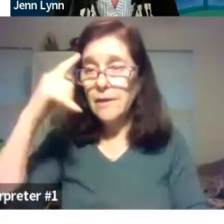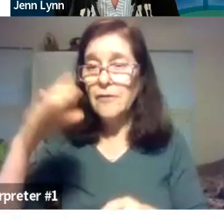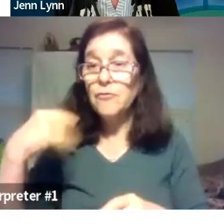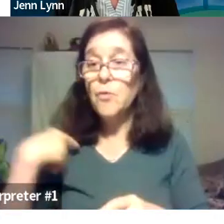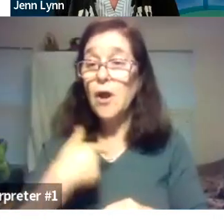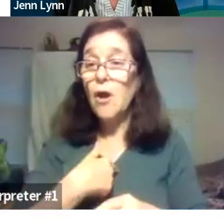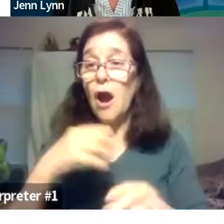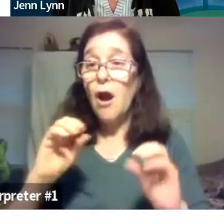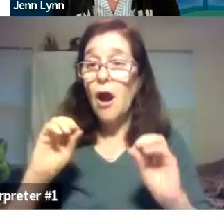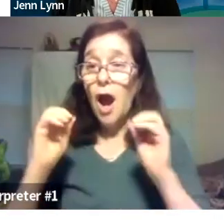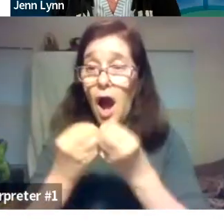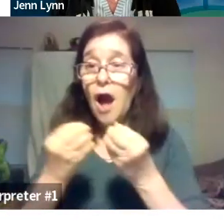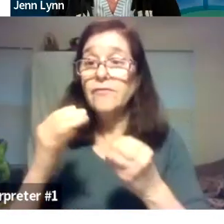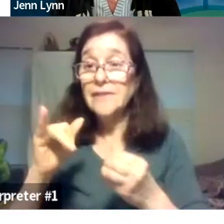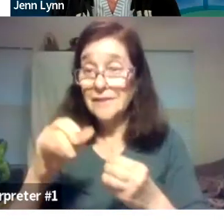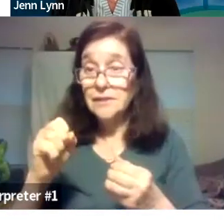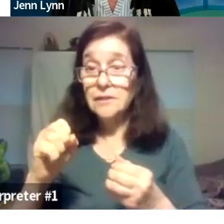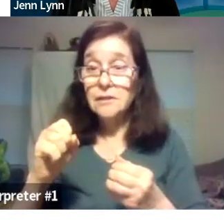next page.